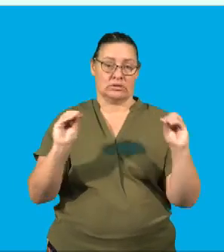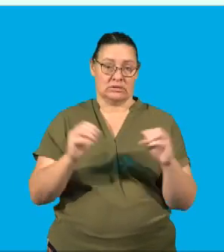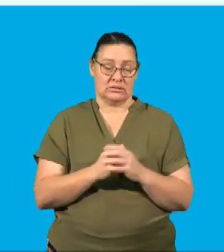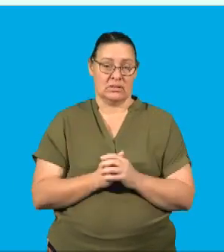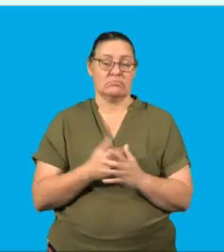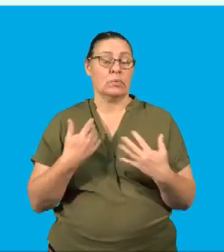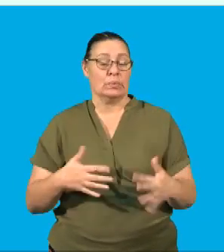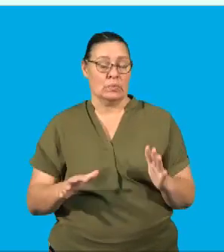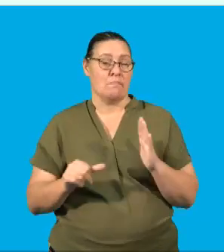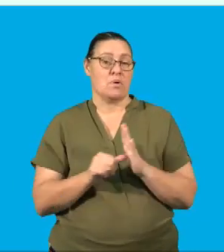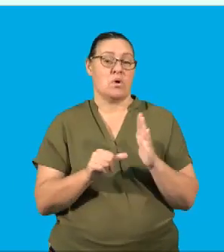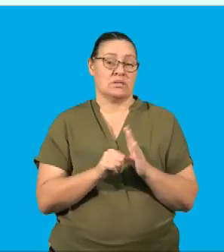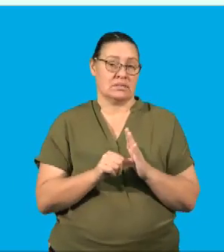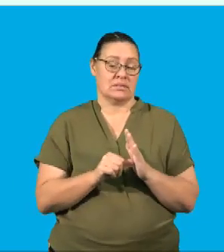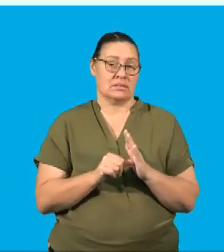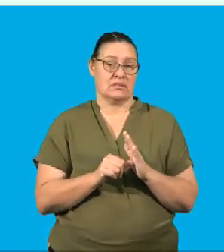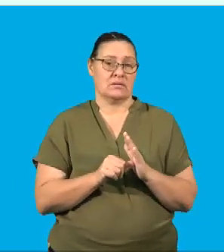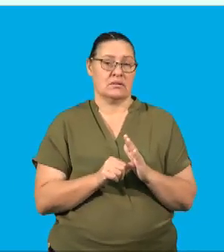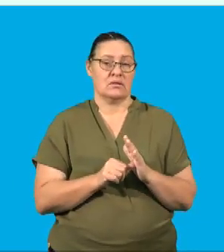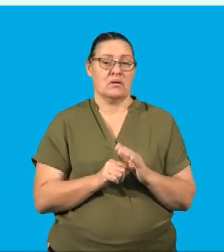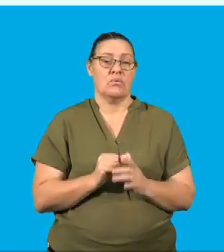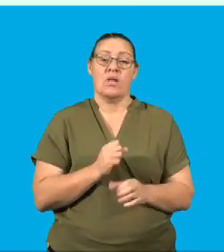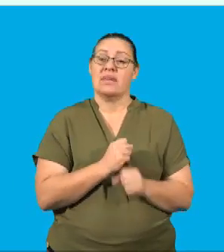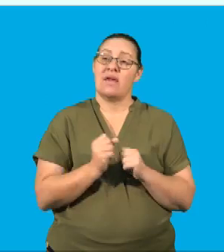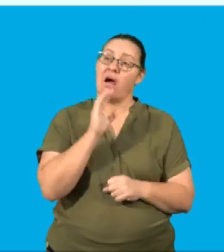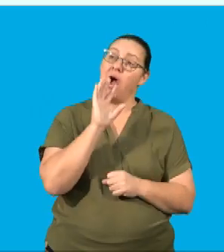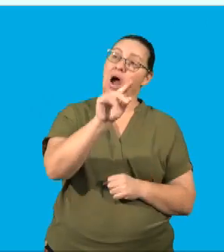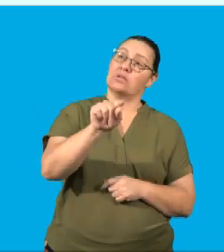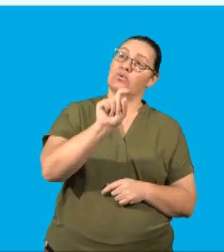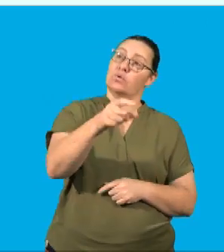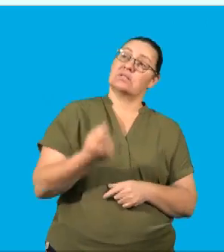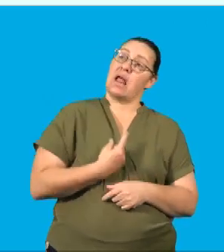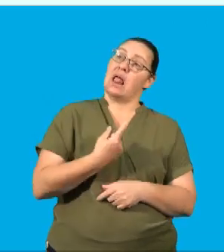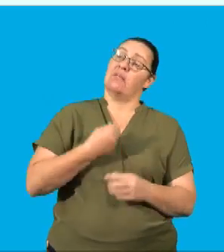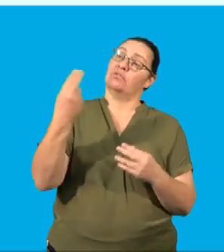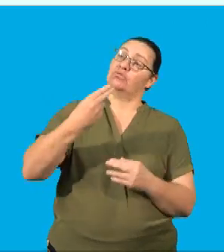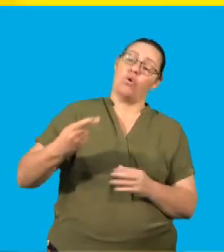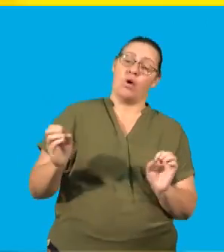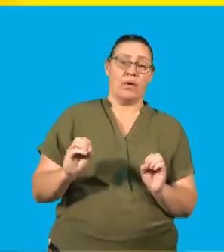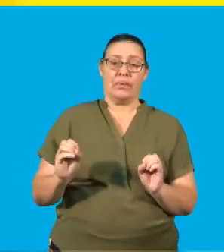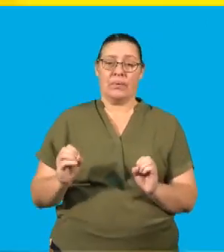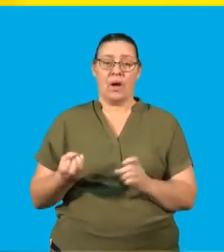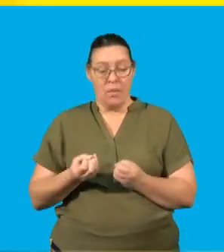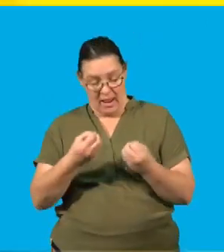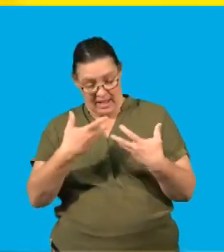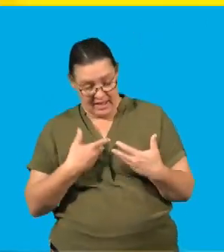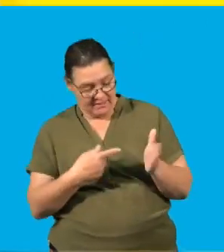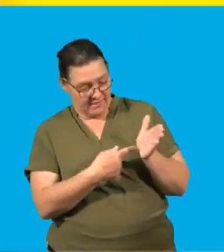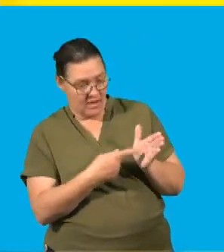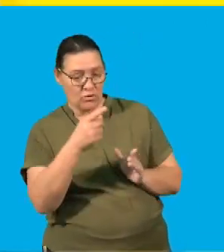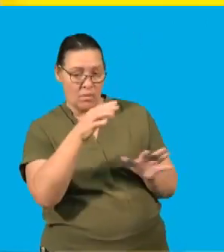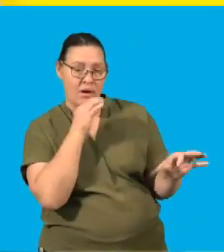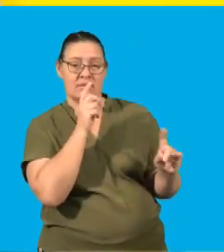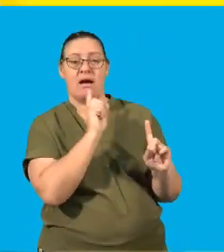plot. Very important, you will never be asked to draw a box and whisker plot in the exam. The box and whisker plot